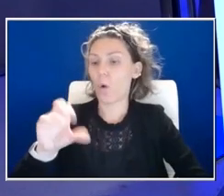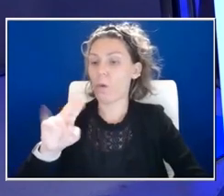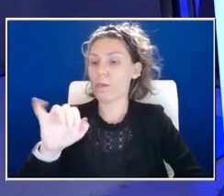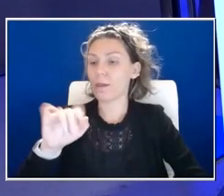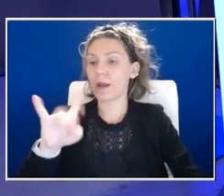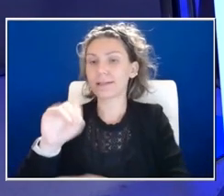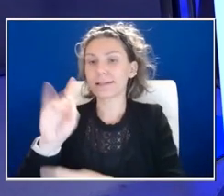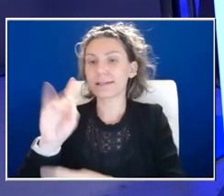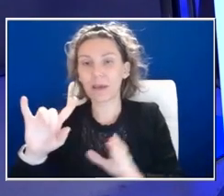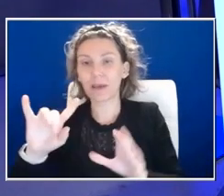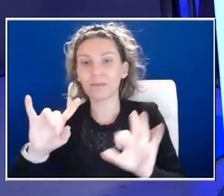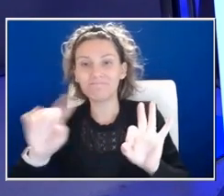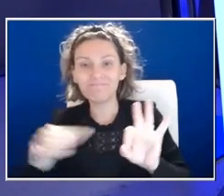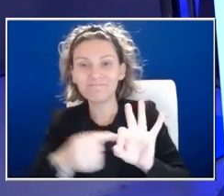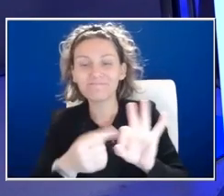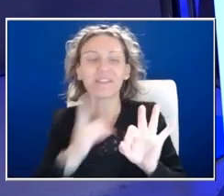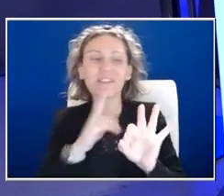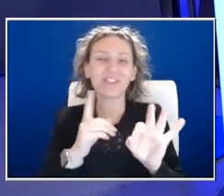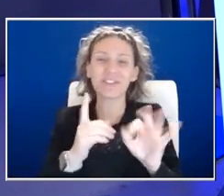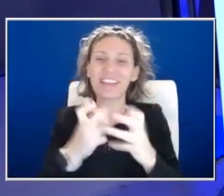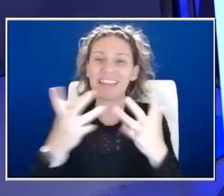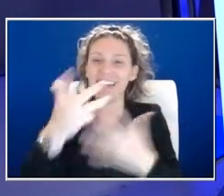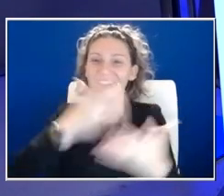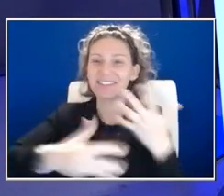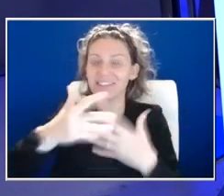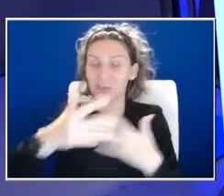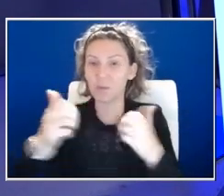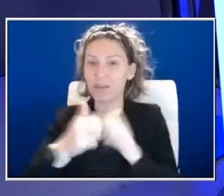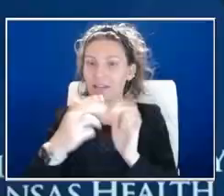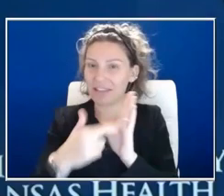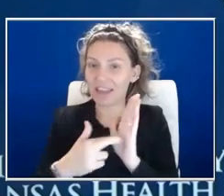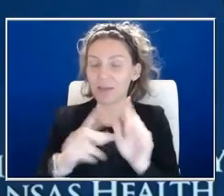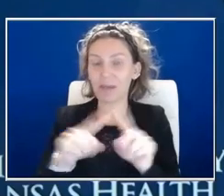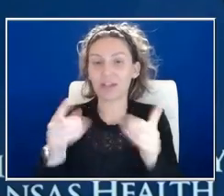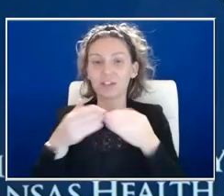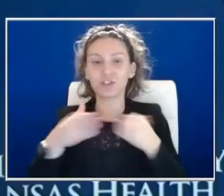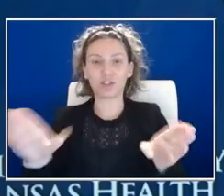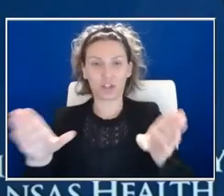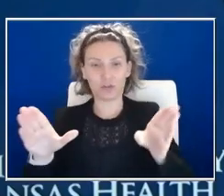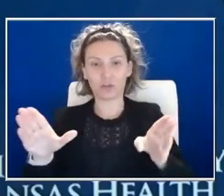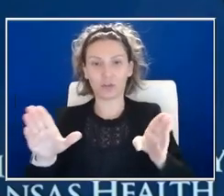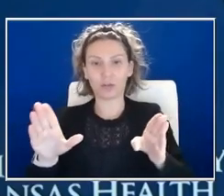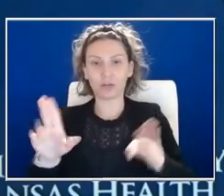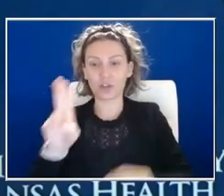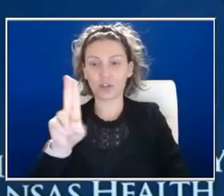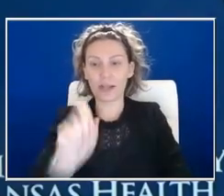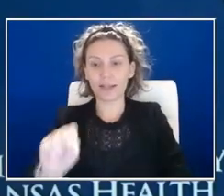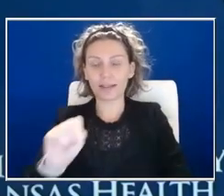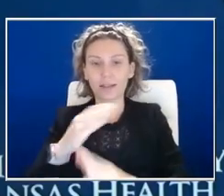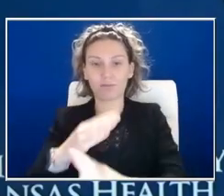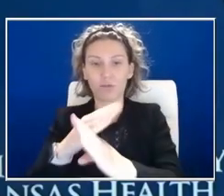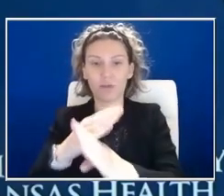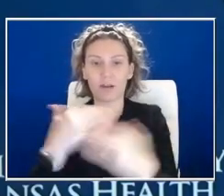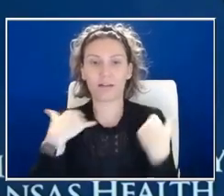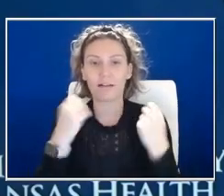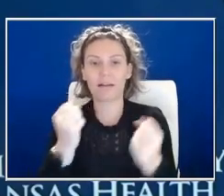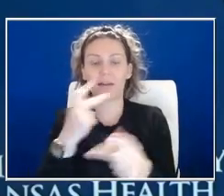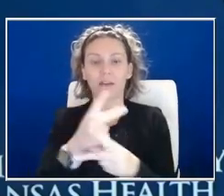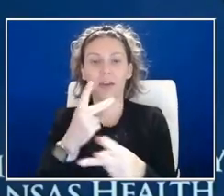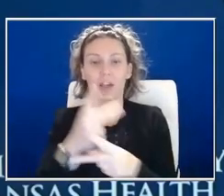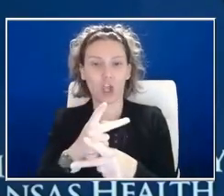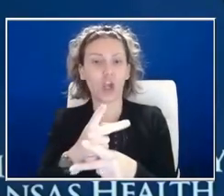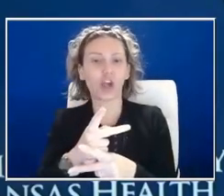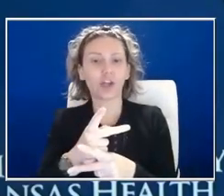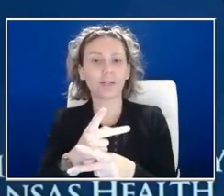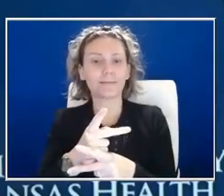There are a lot of societies with a lot of guidelines, but mm-hmm. generally using the United States Preventative Healthcare Task Force guidelines,